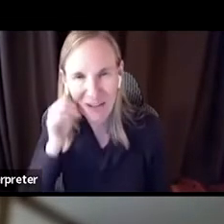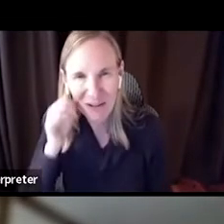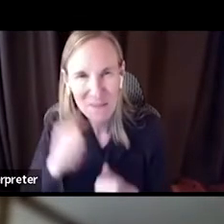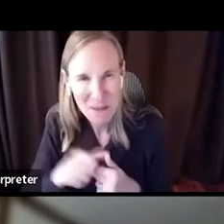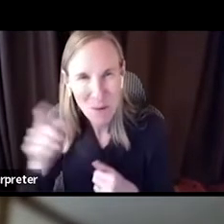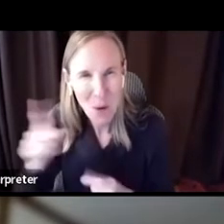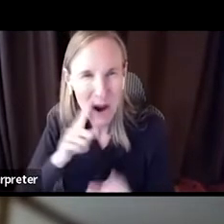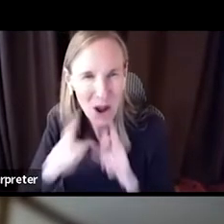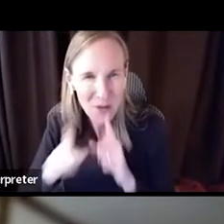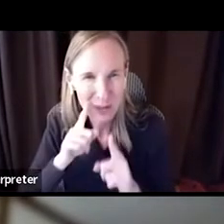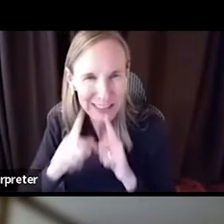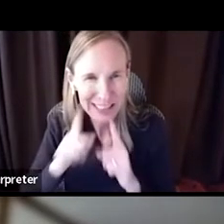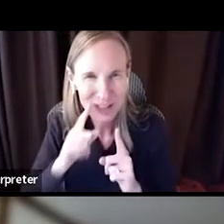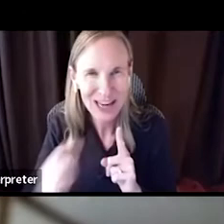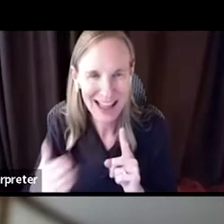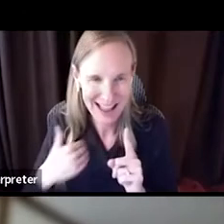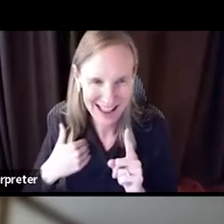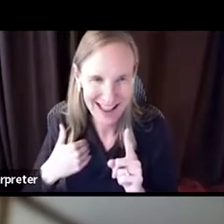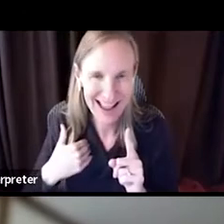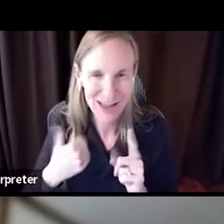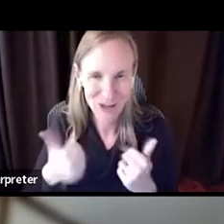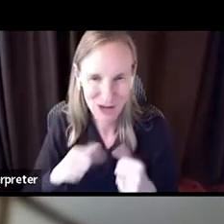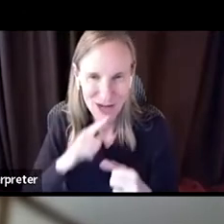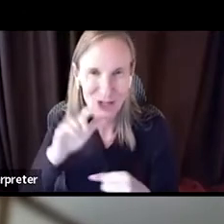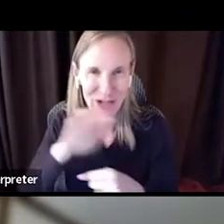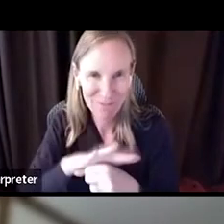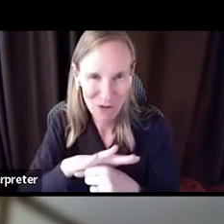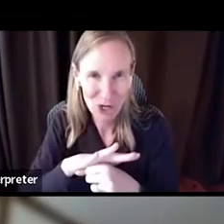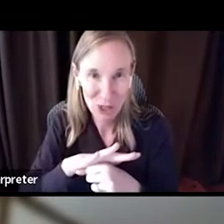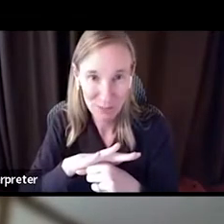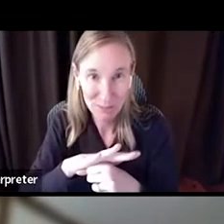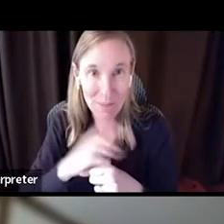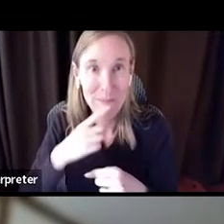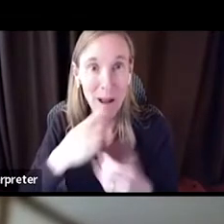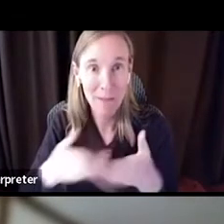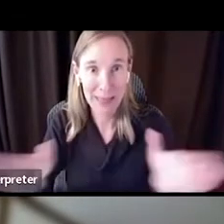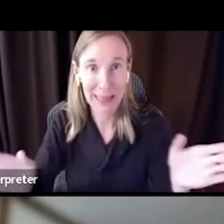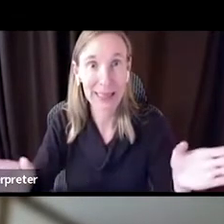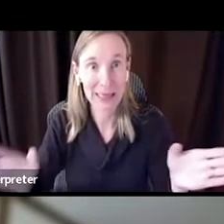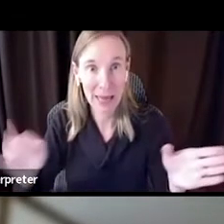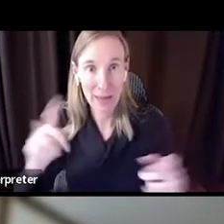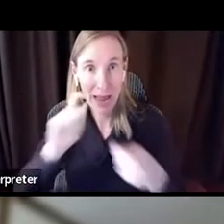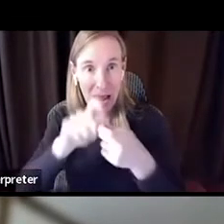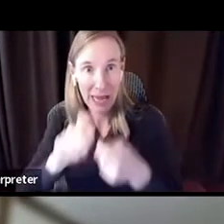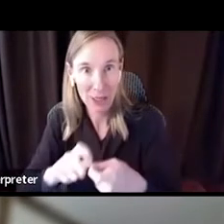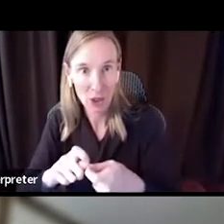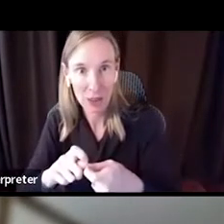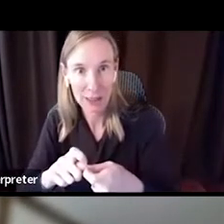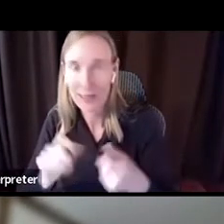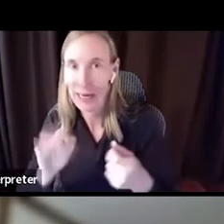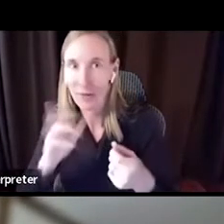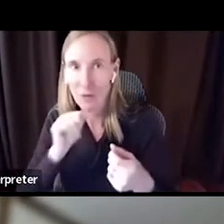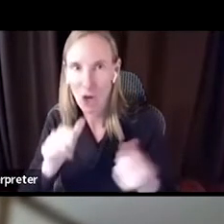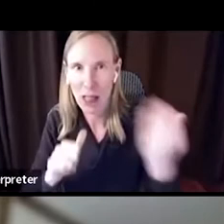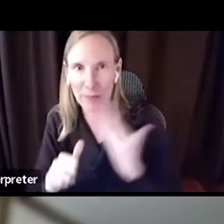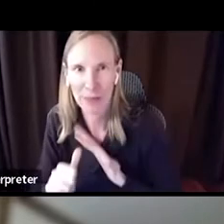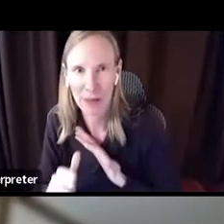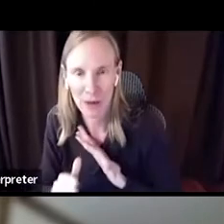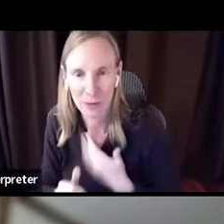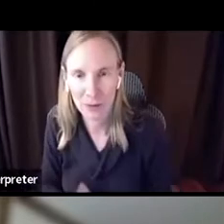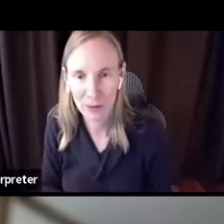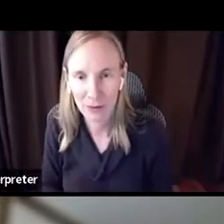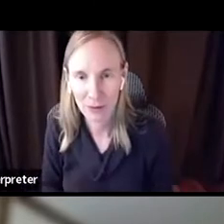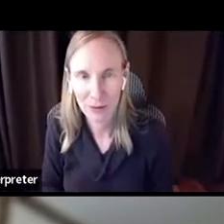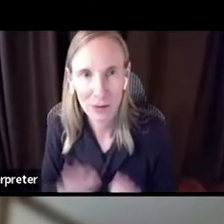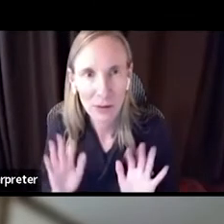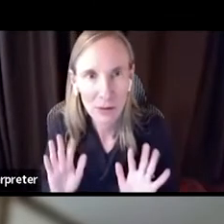I had, but I was trying to have that confirmed publicly if I'm accurate. And if I'm not accurate, I would want to know that. So I don't know